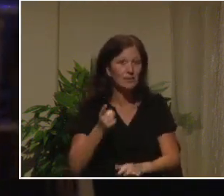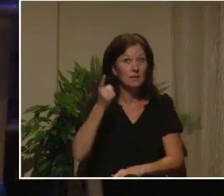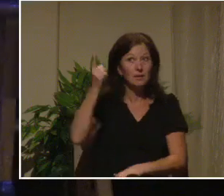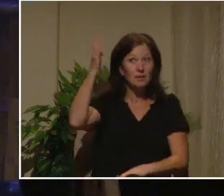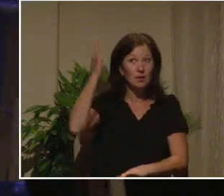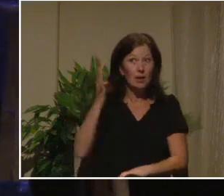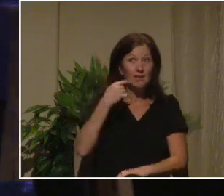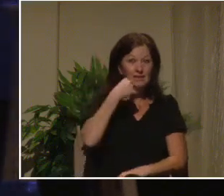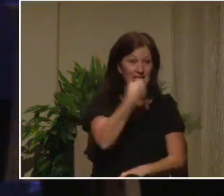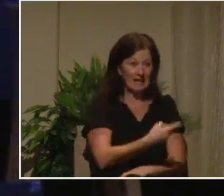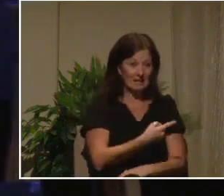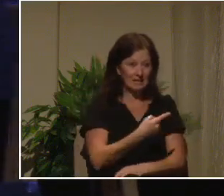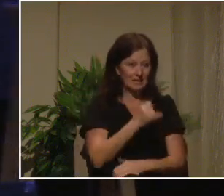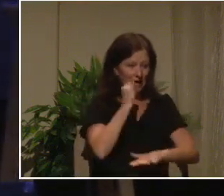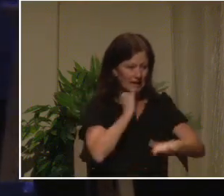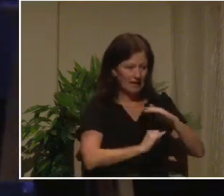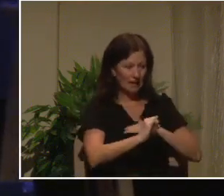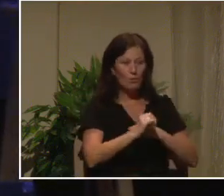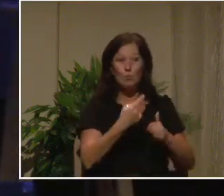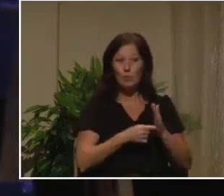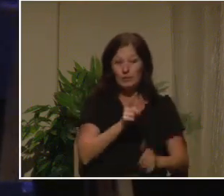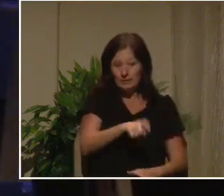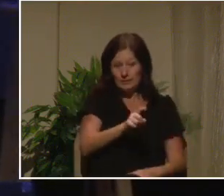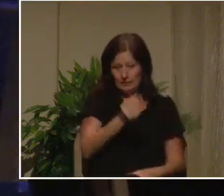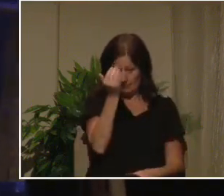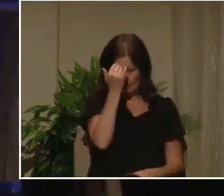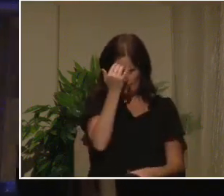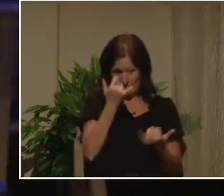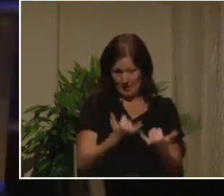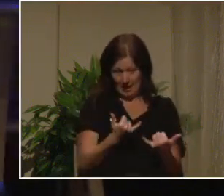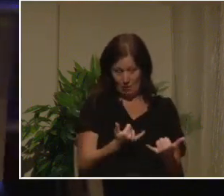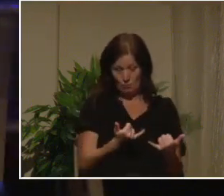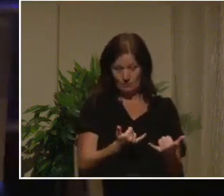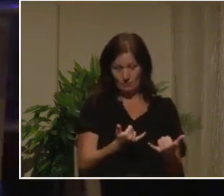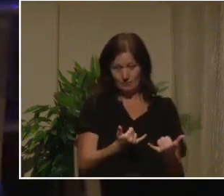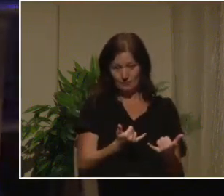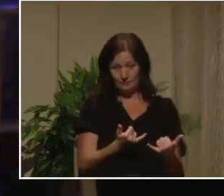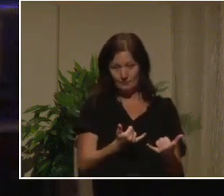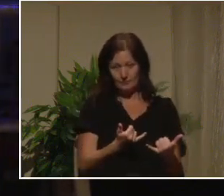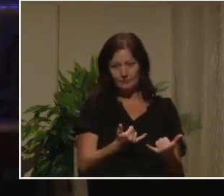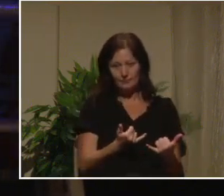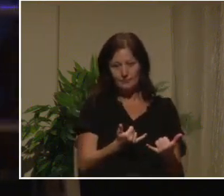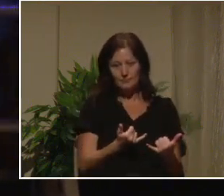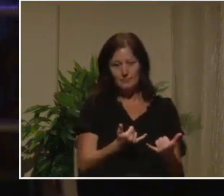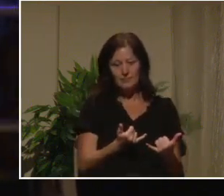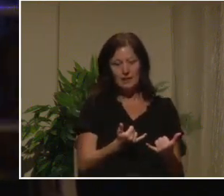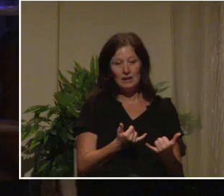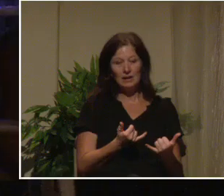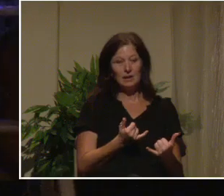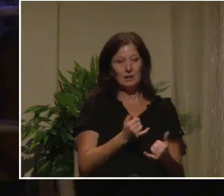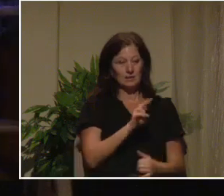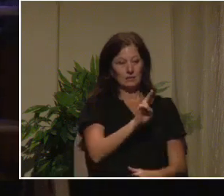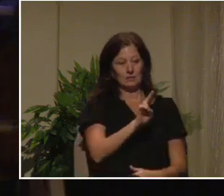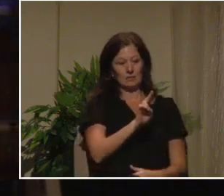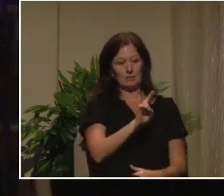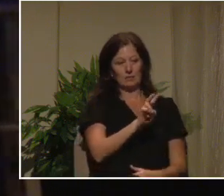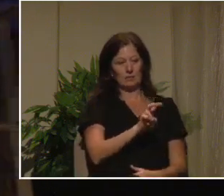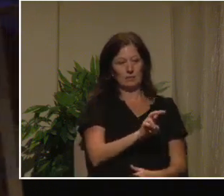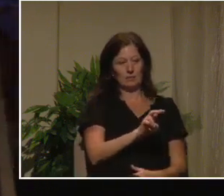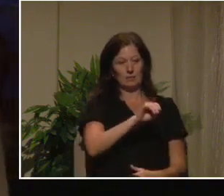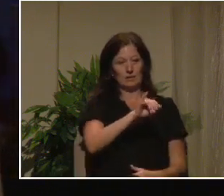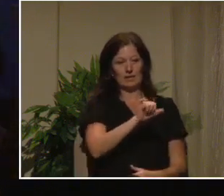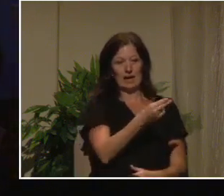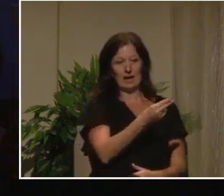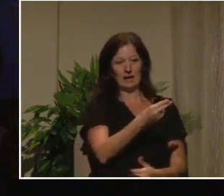in this moment is that what you need to know right now, Isaiah, is that Uzziah is not the king.